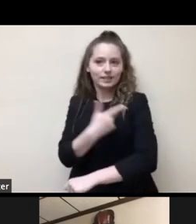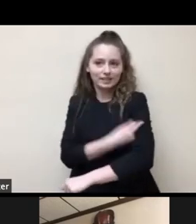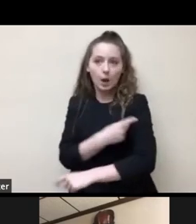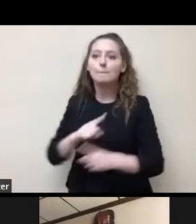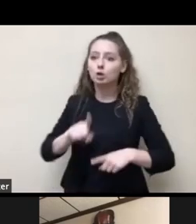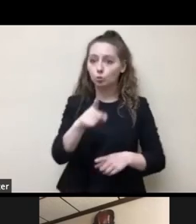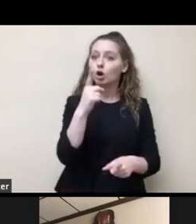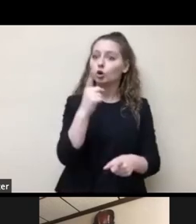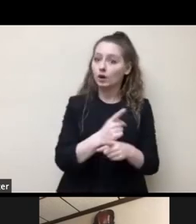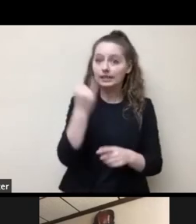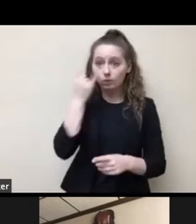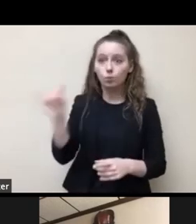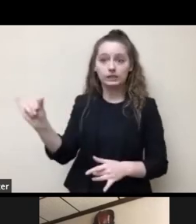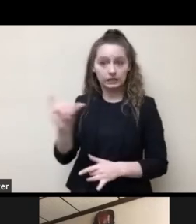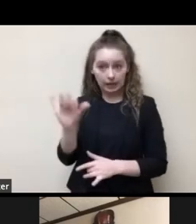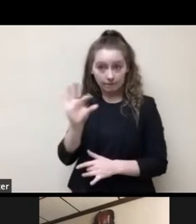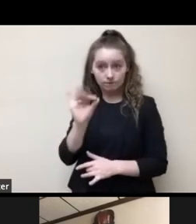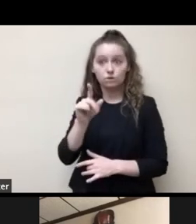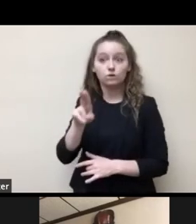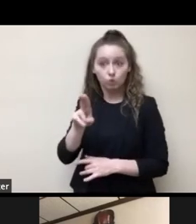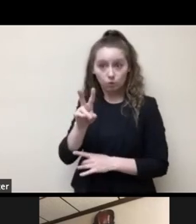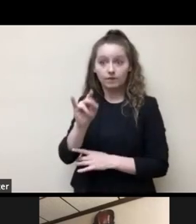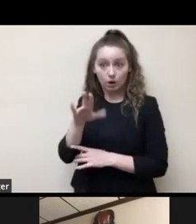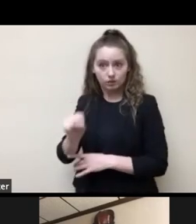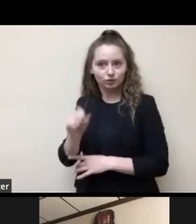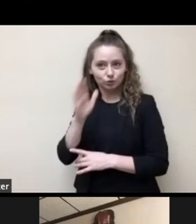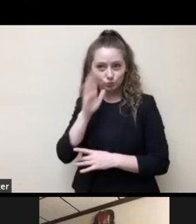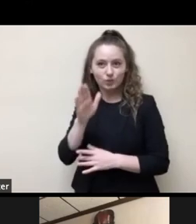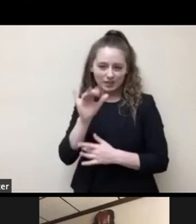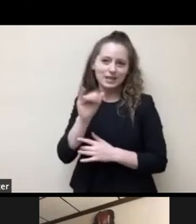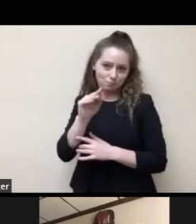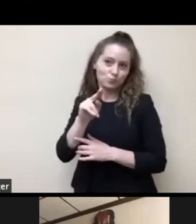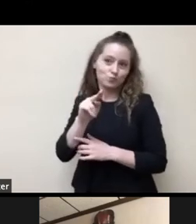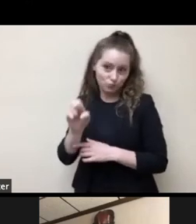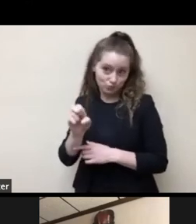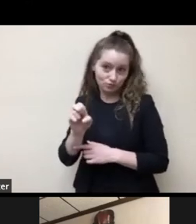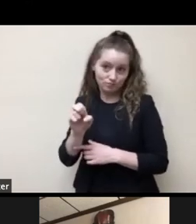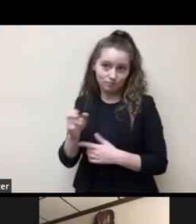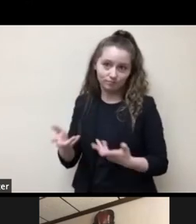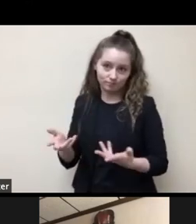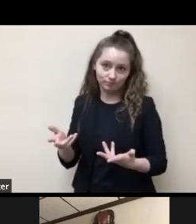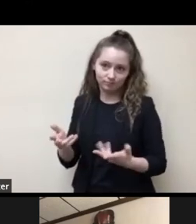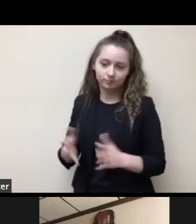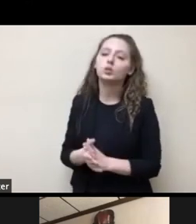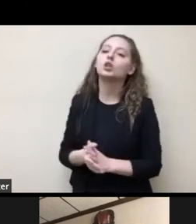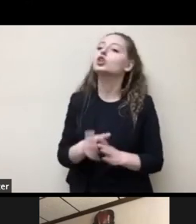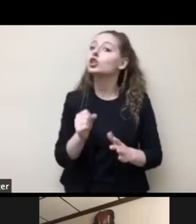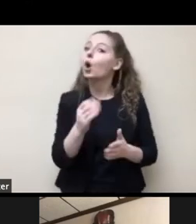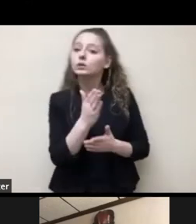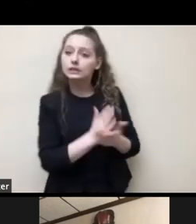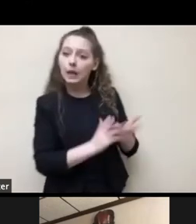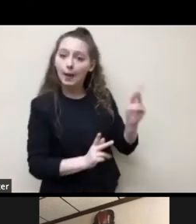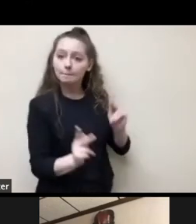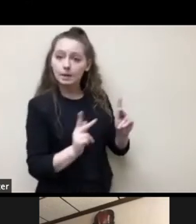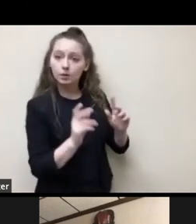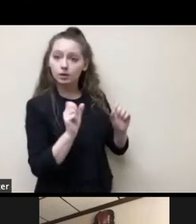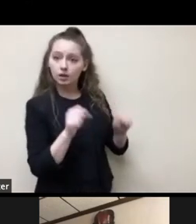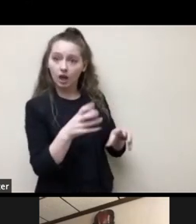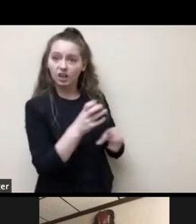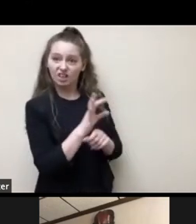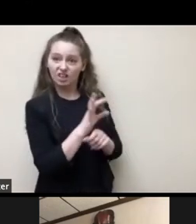flu virus, you would be immune to it. Problem is, it's not the same flu virus. So some people could get flu year after year, is what you're